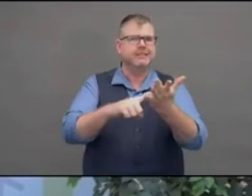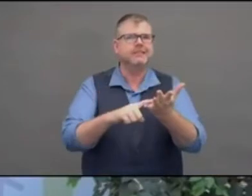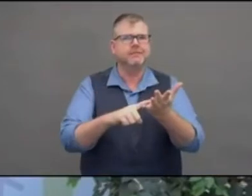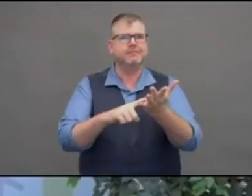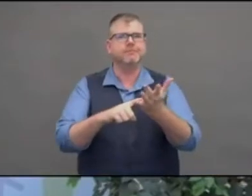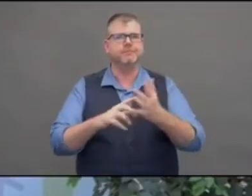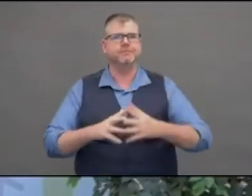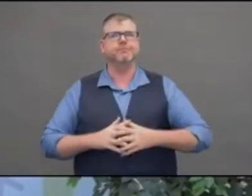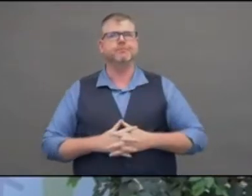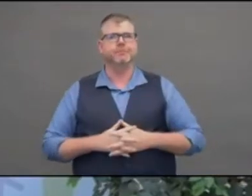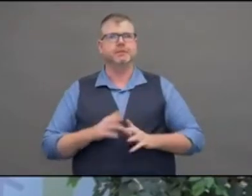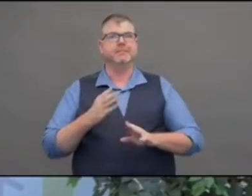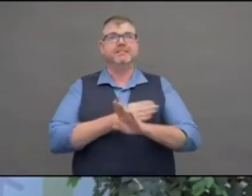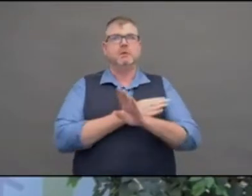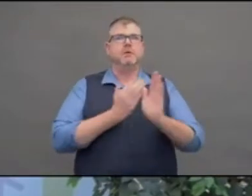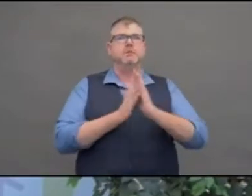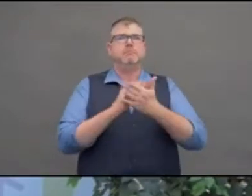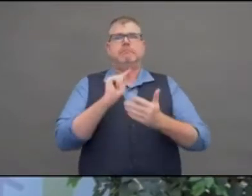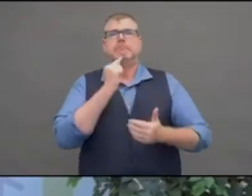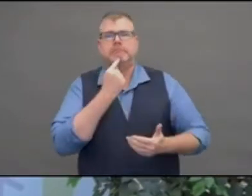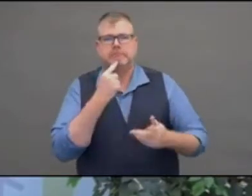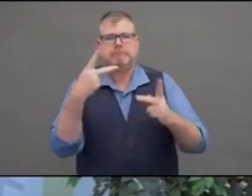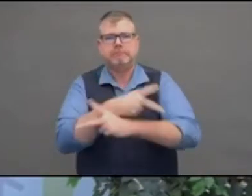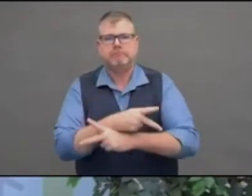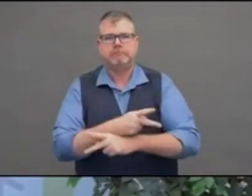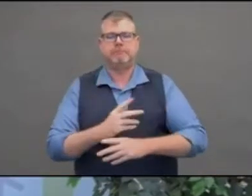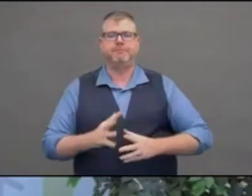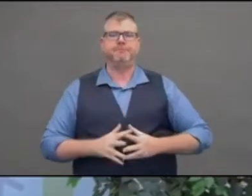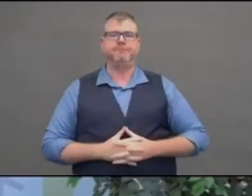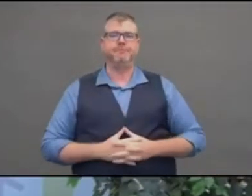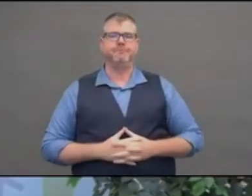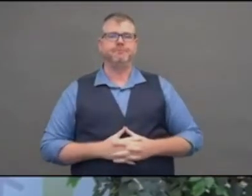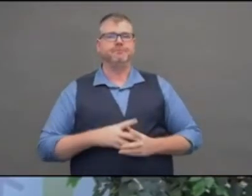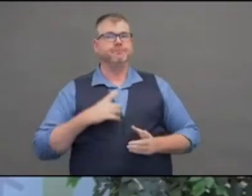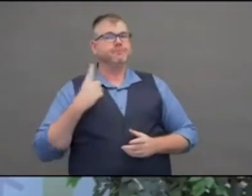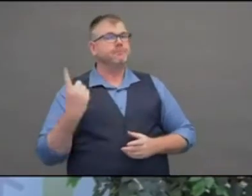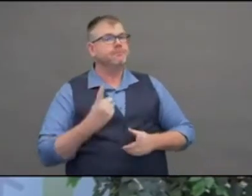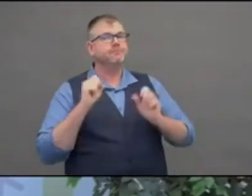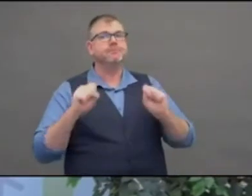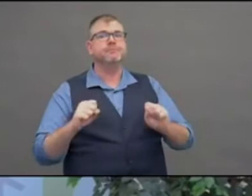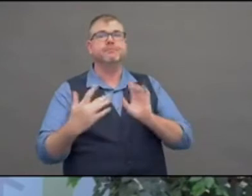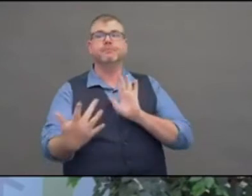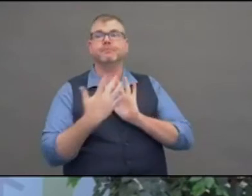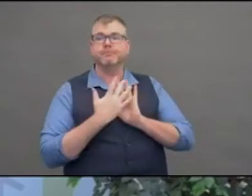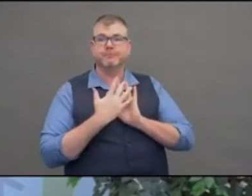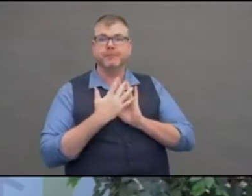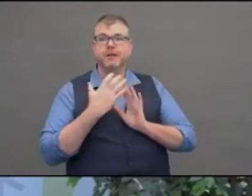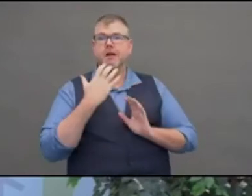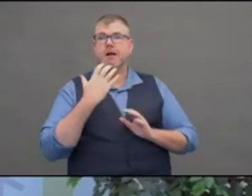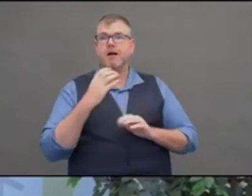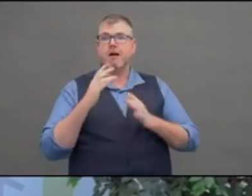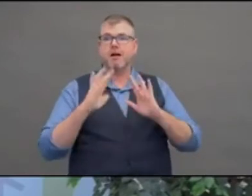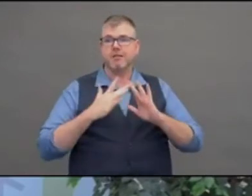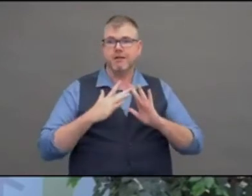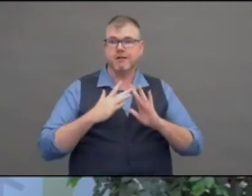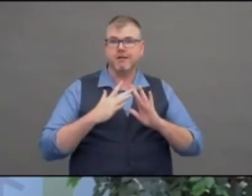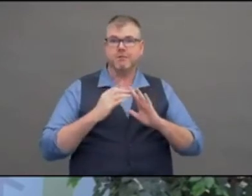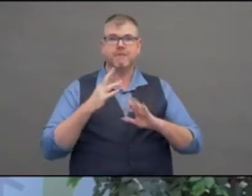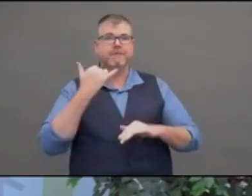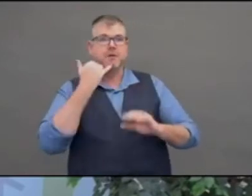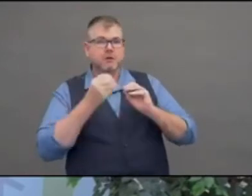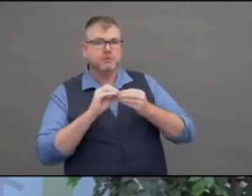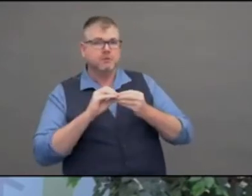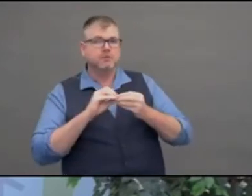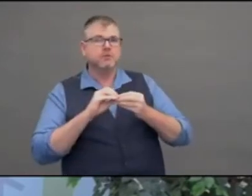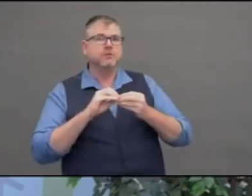Mm-hmm. Absolutely, and you can always reach us online again, or at our number, to help navigate you through those challenges